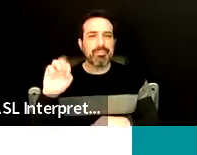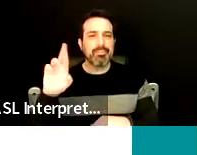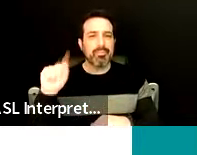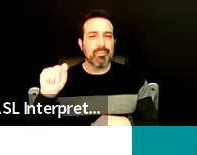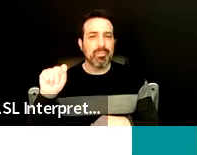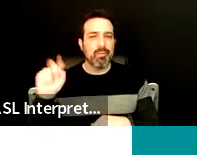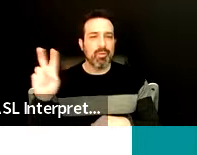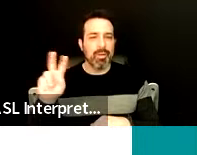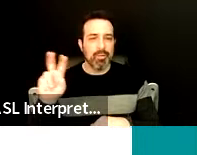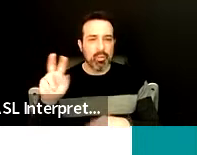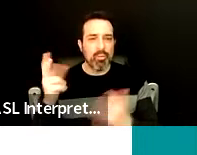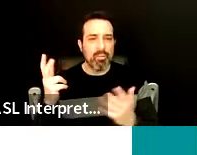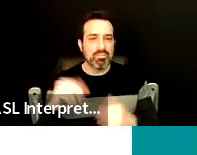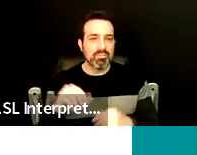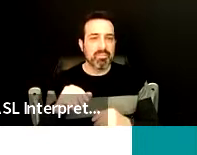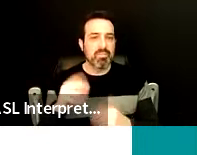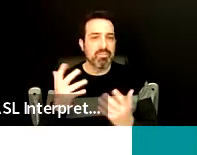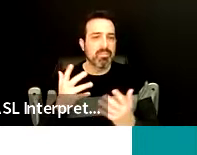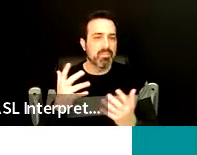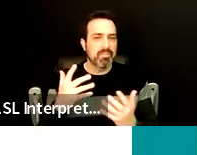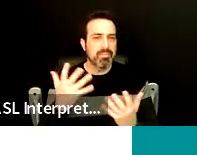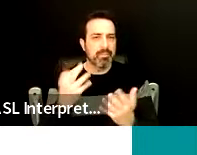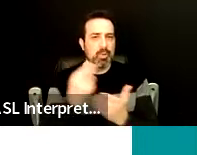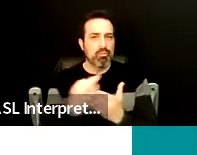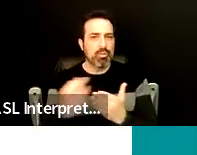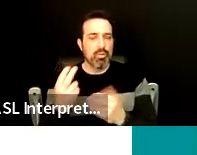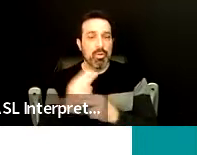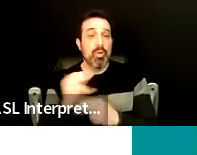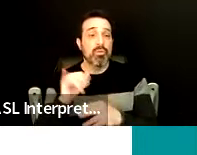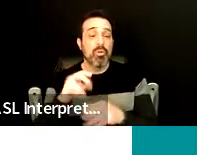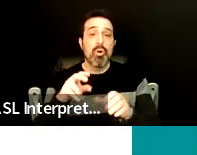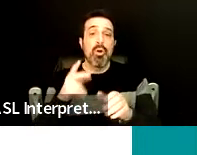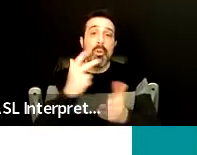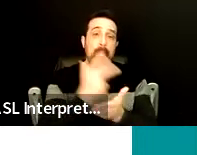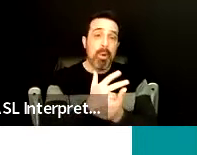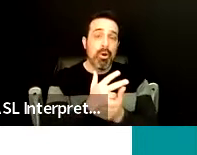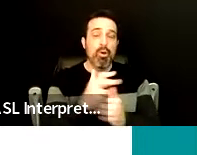sensitive resources. And then also possible park and ride facilities.